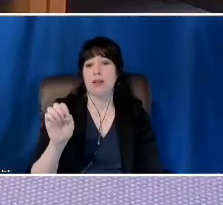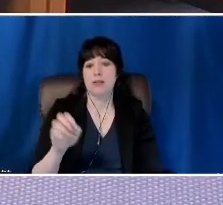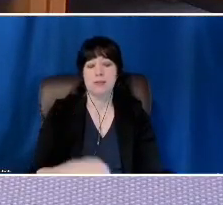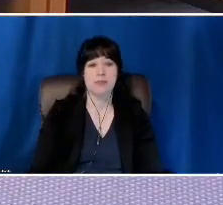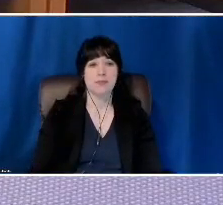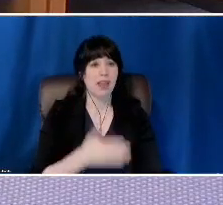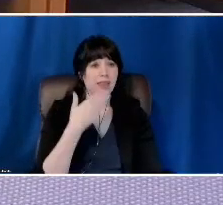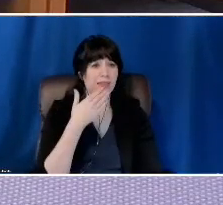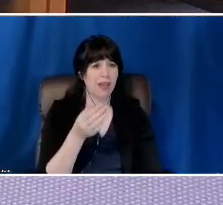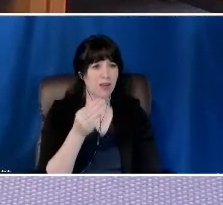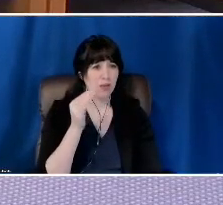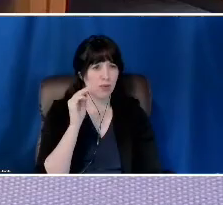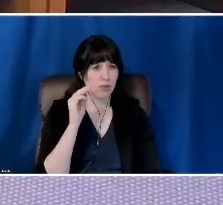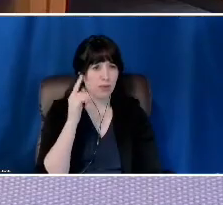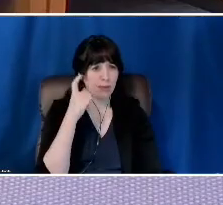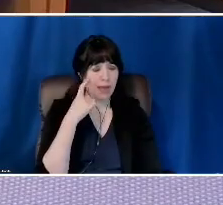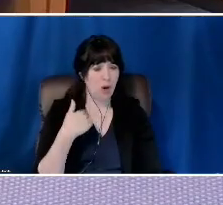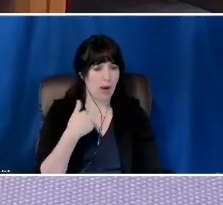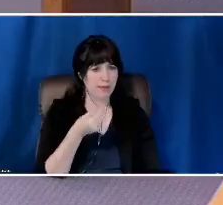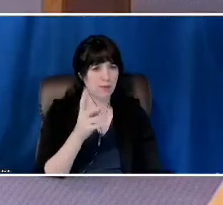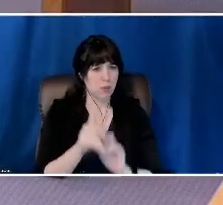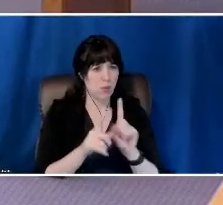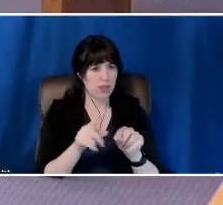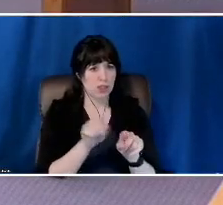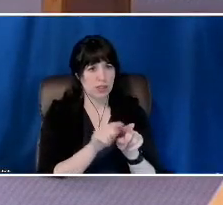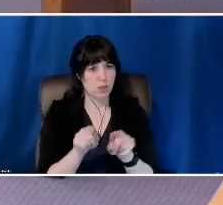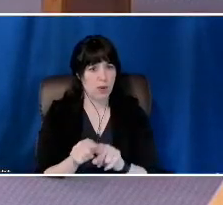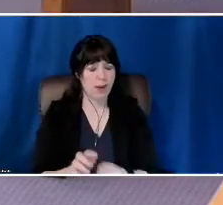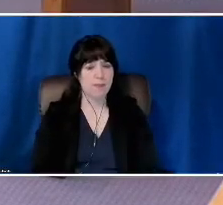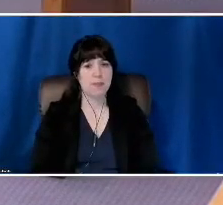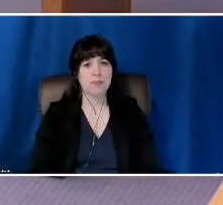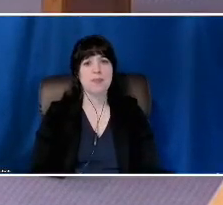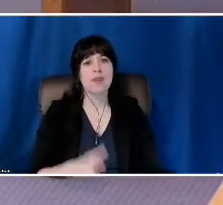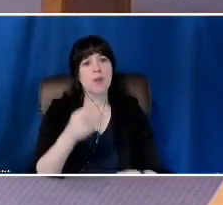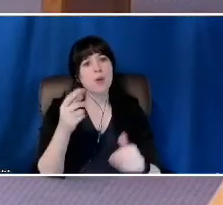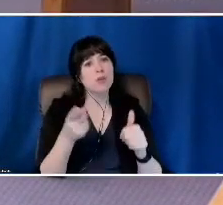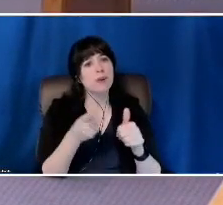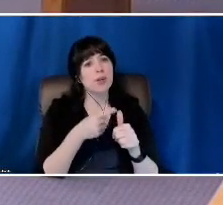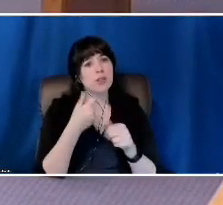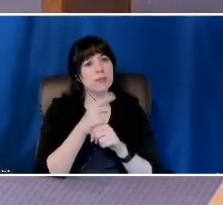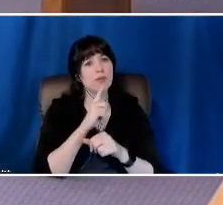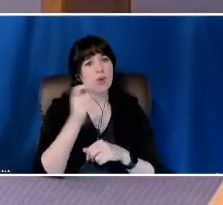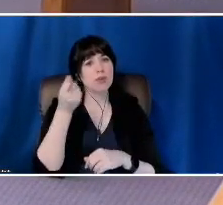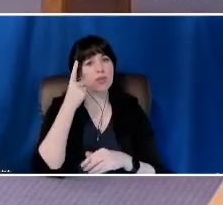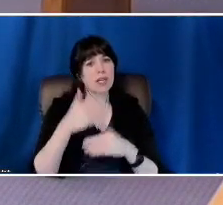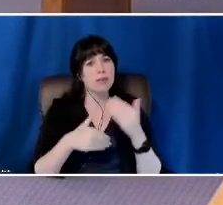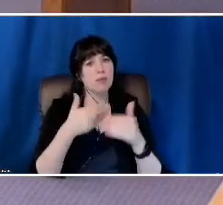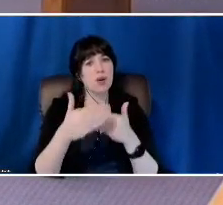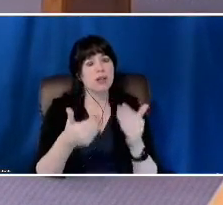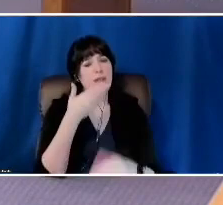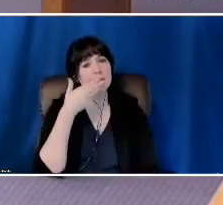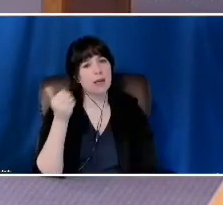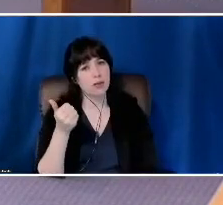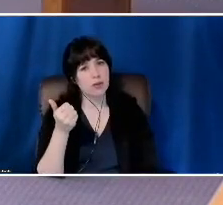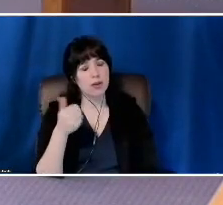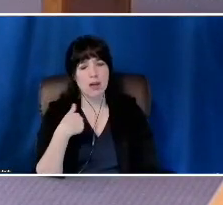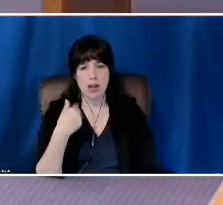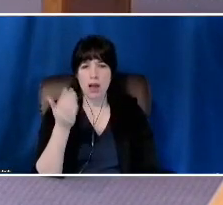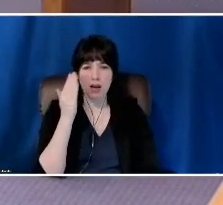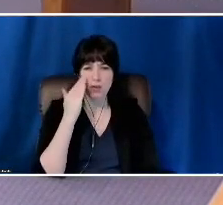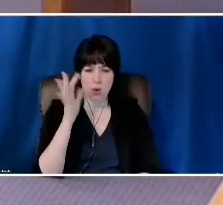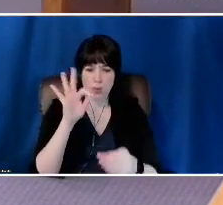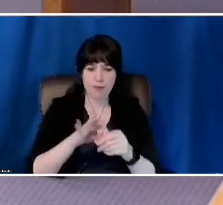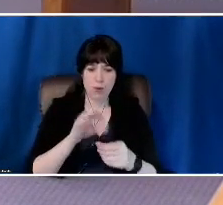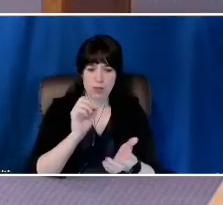Thank you, Mayor. I had a couple questions as well. I wanted to first just make sure I understand the process better. I know we have voted to